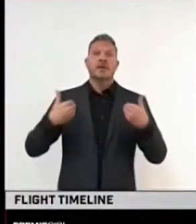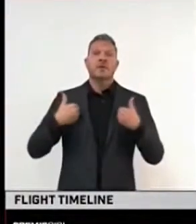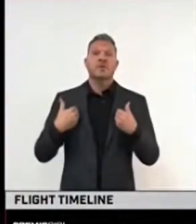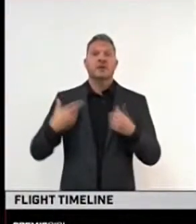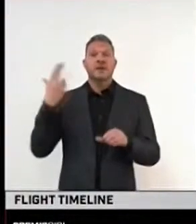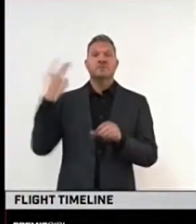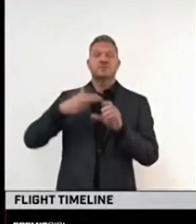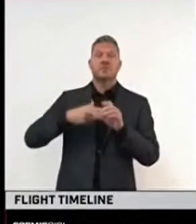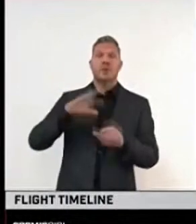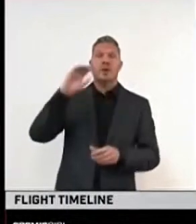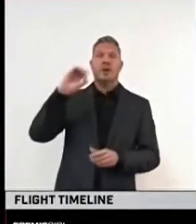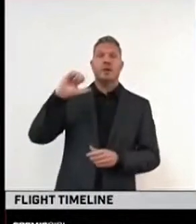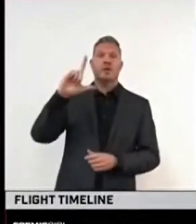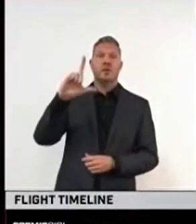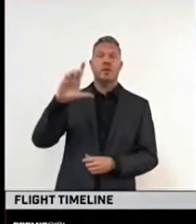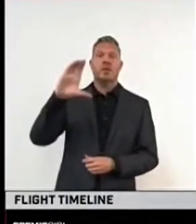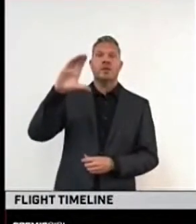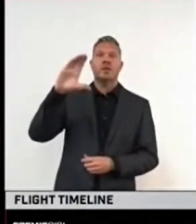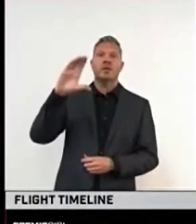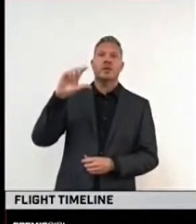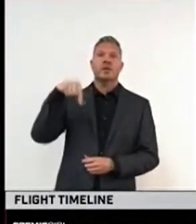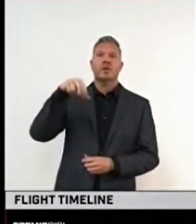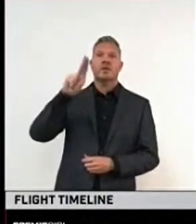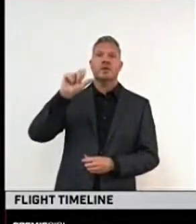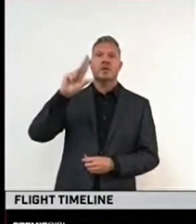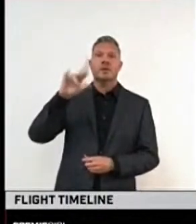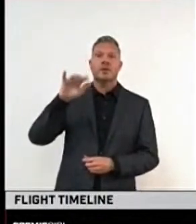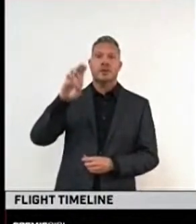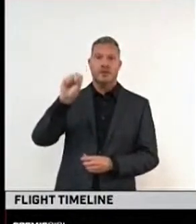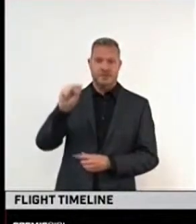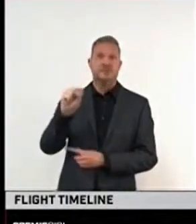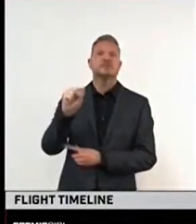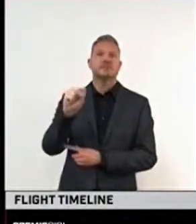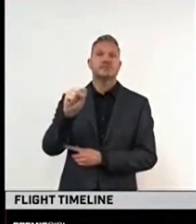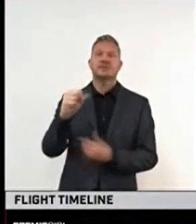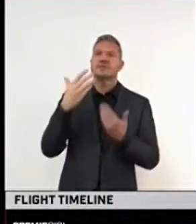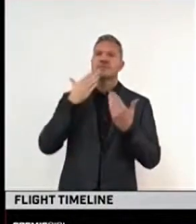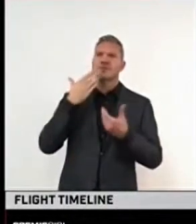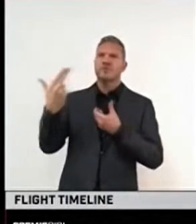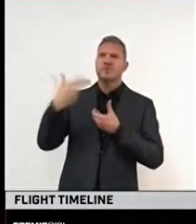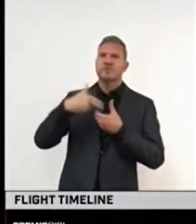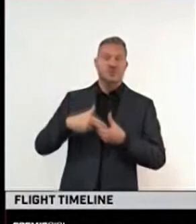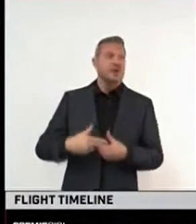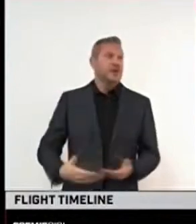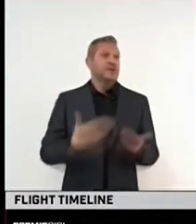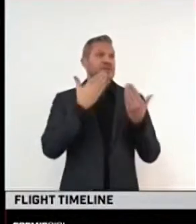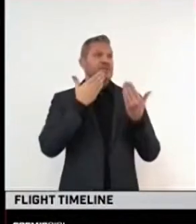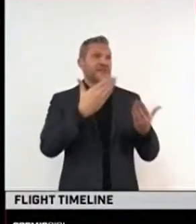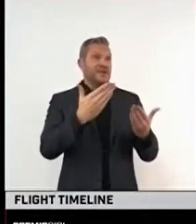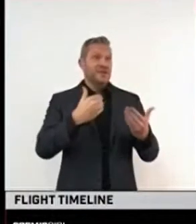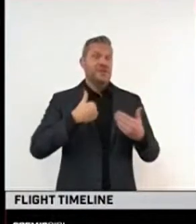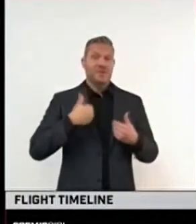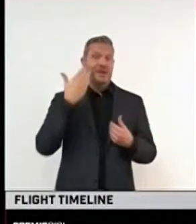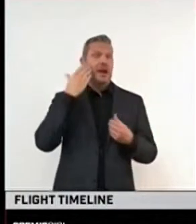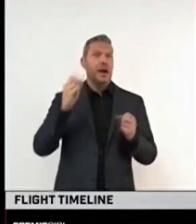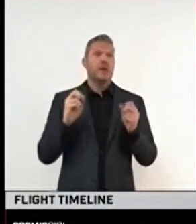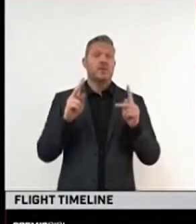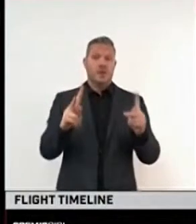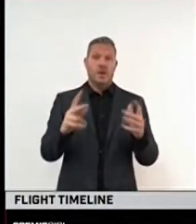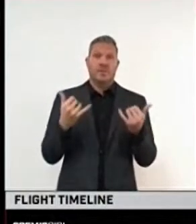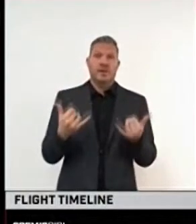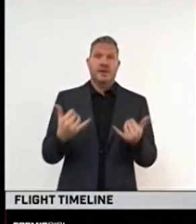join us on air. Absolutely. It's great to be back, Paul. I appreciate it. Great day today. Another opportunity for us to put